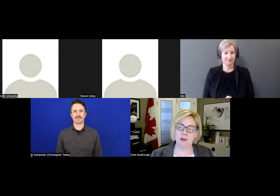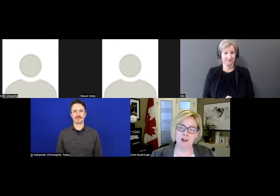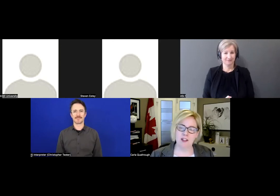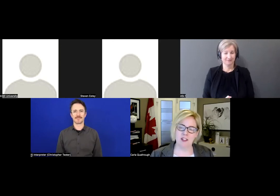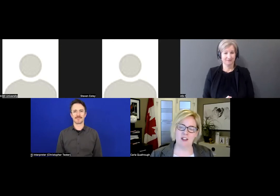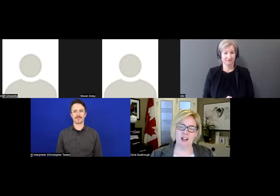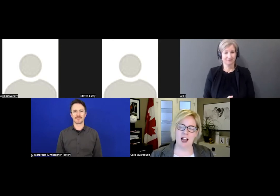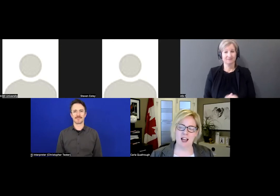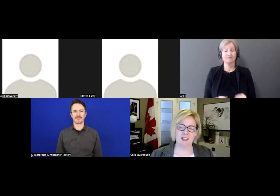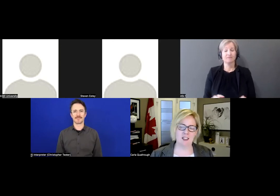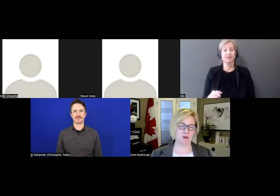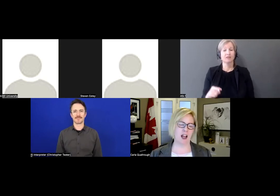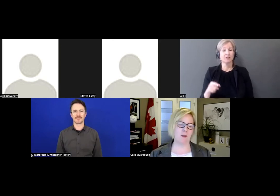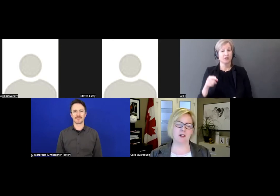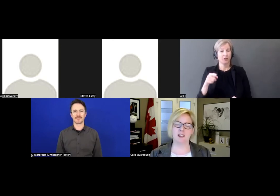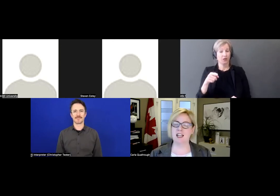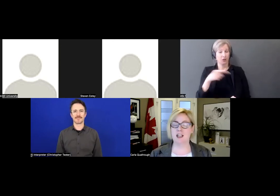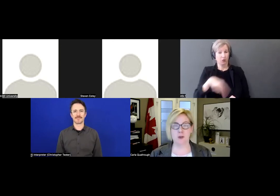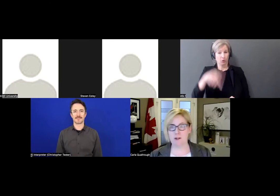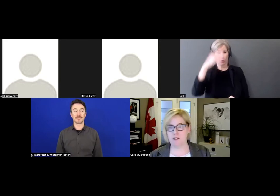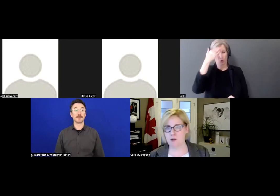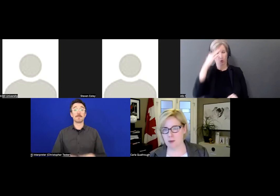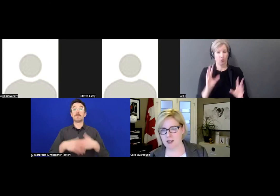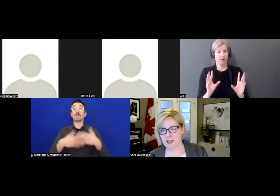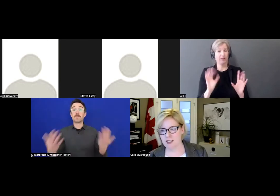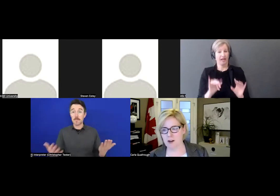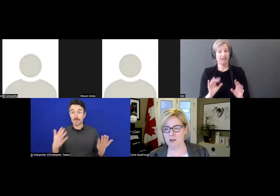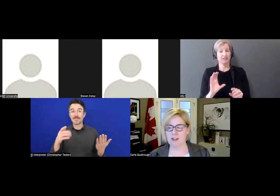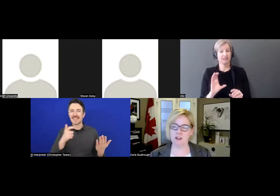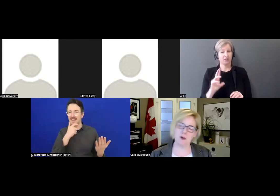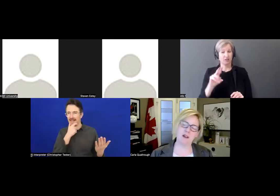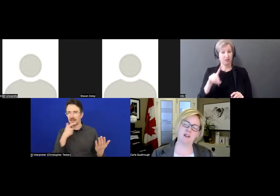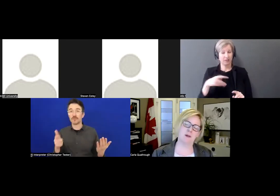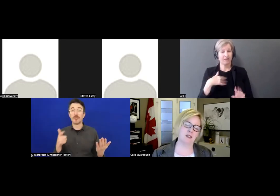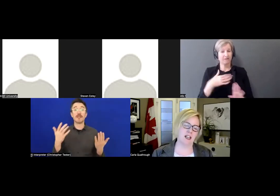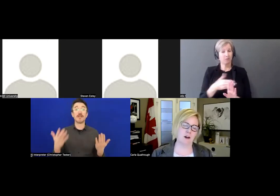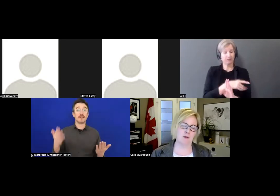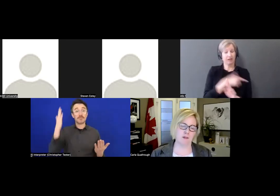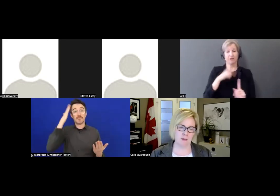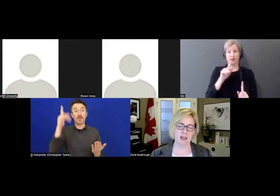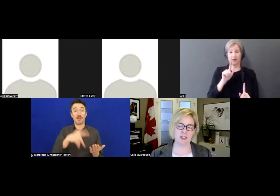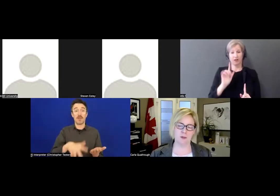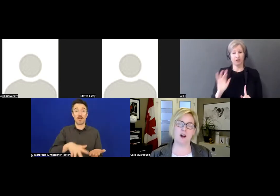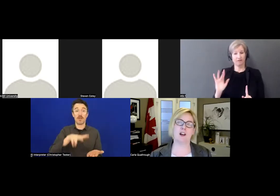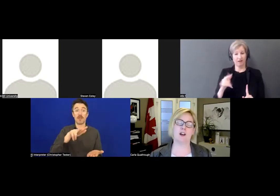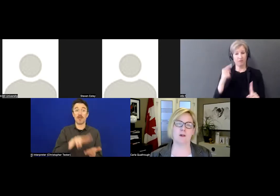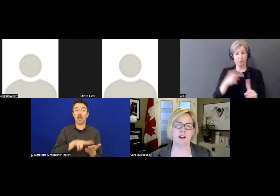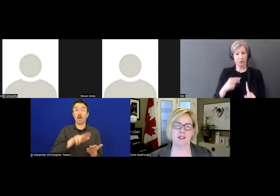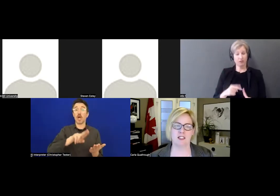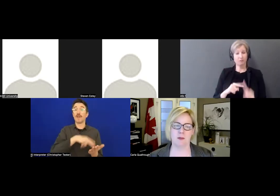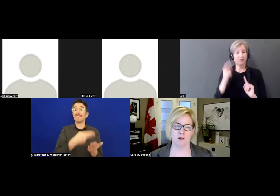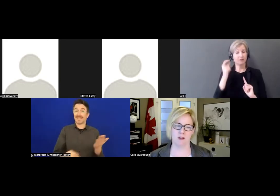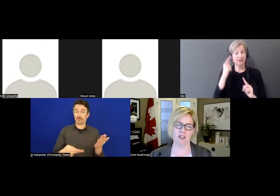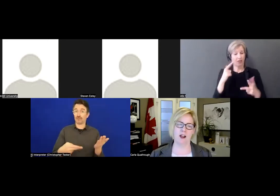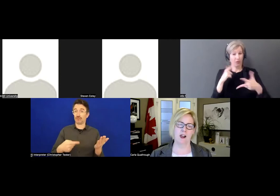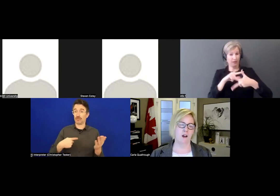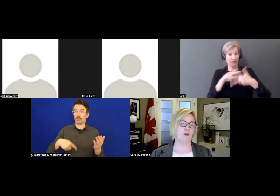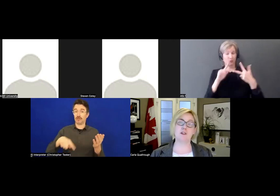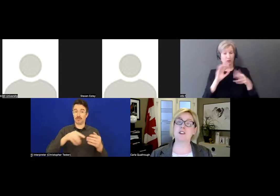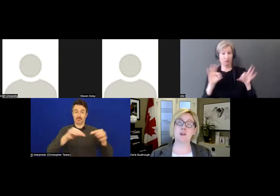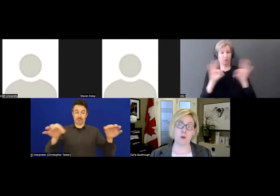know, the convention has a preamble containing 25 points, and really 3 of them stand out for me as we talk about how to set